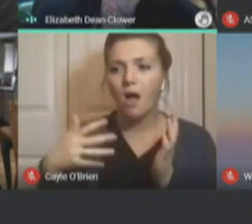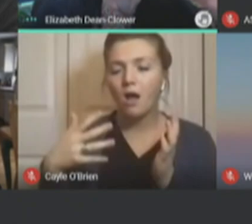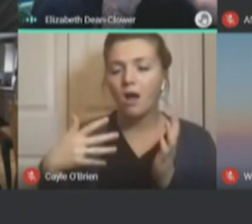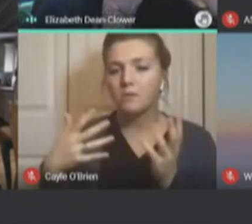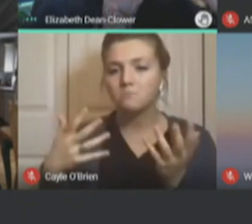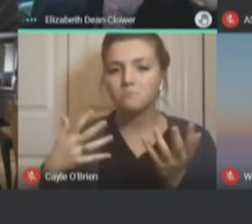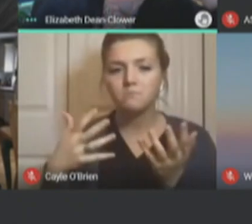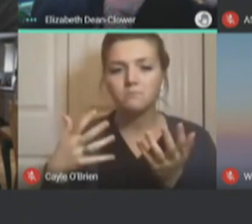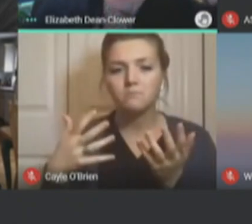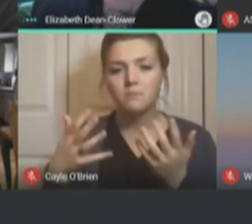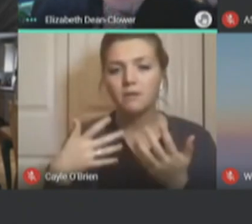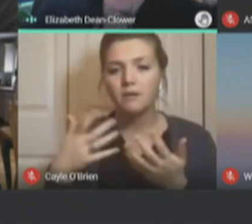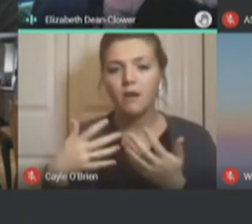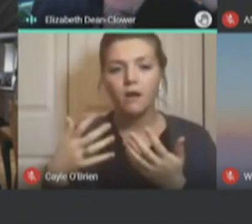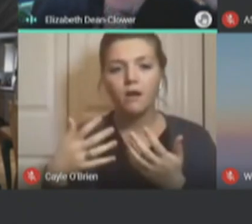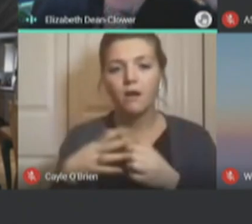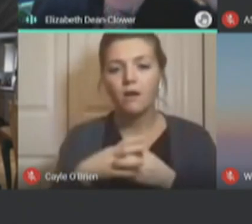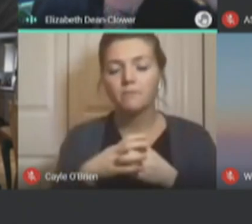in